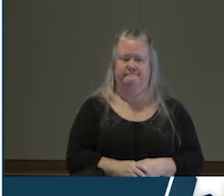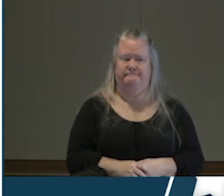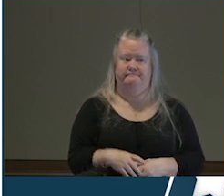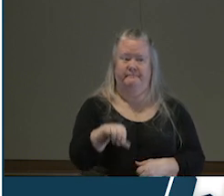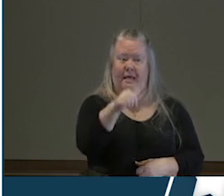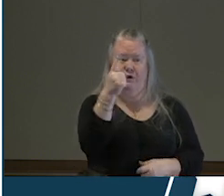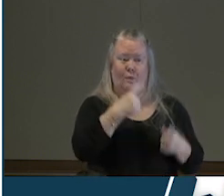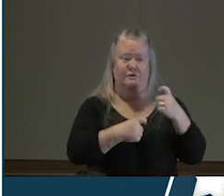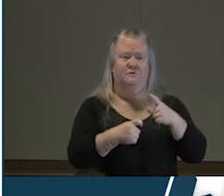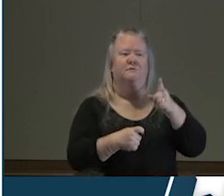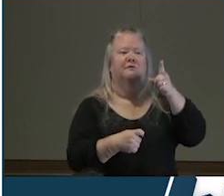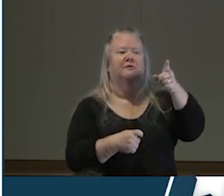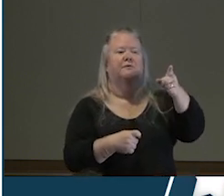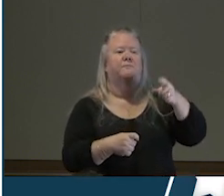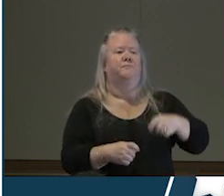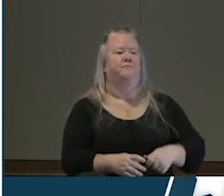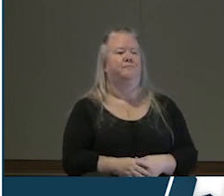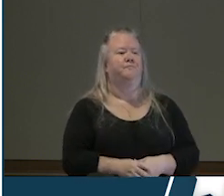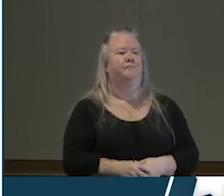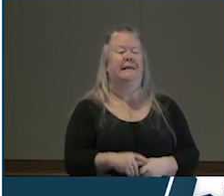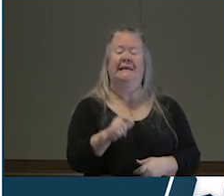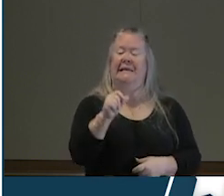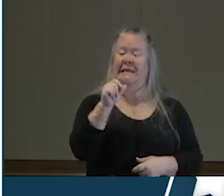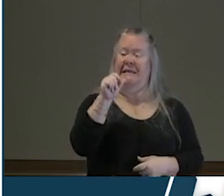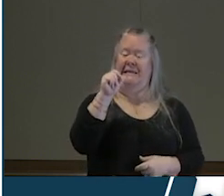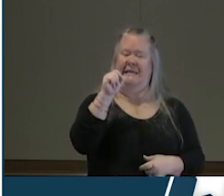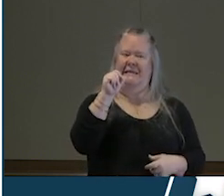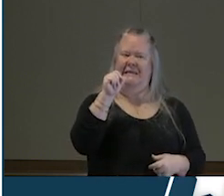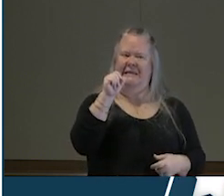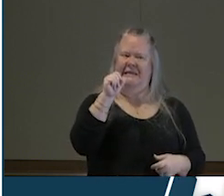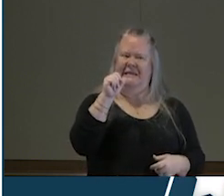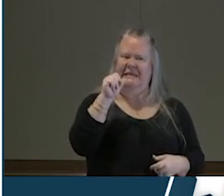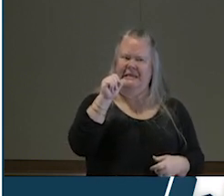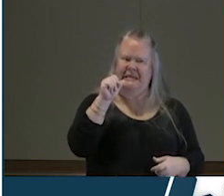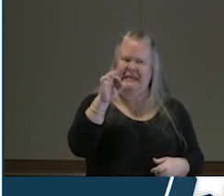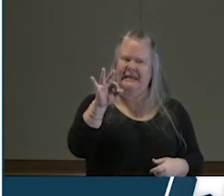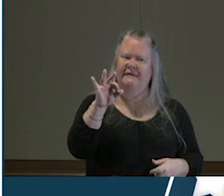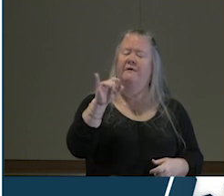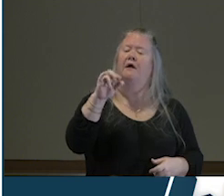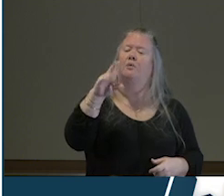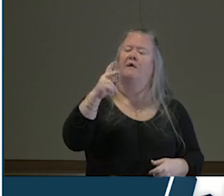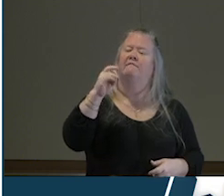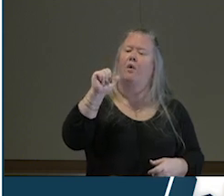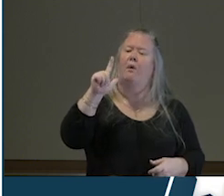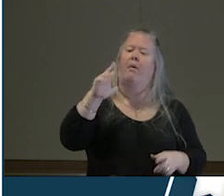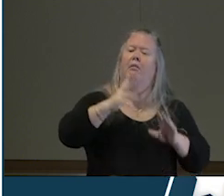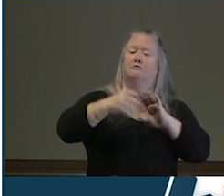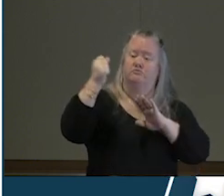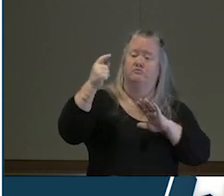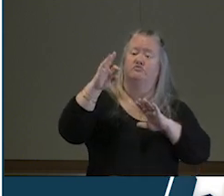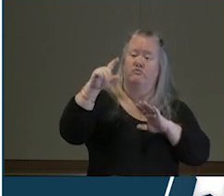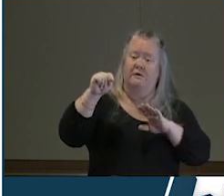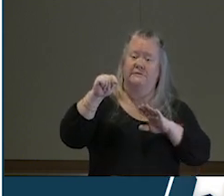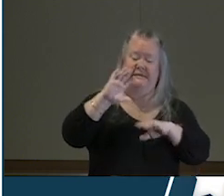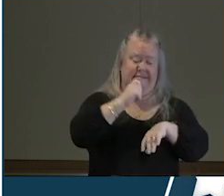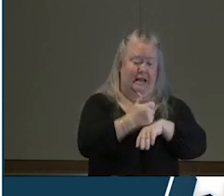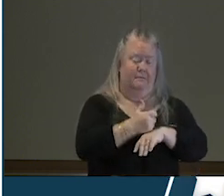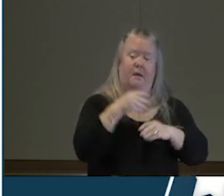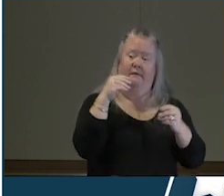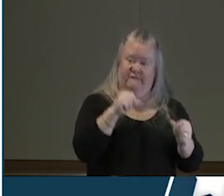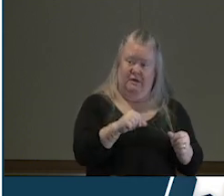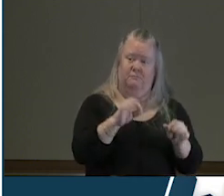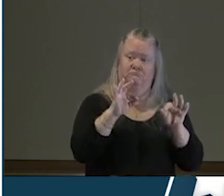Any other questions? Yep. If an irrevocable trust is set up and funded to